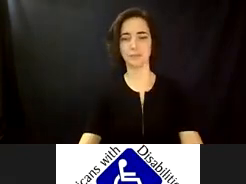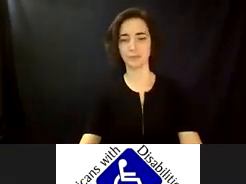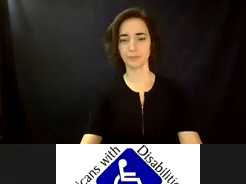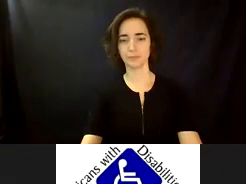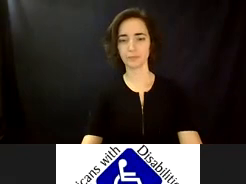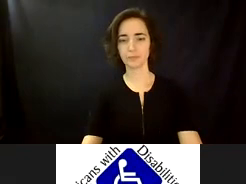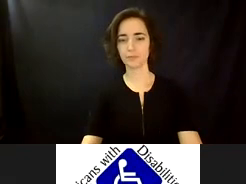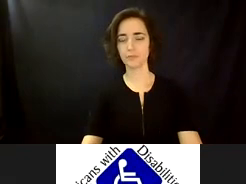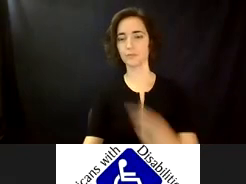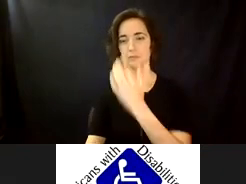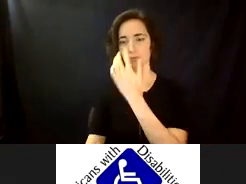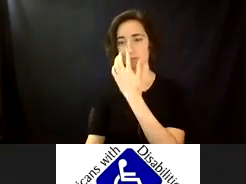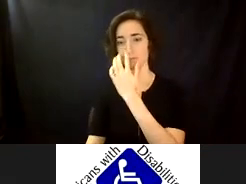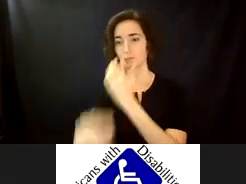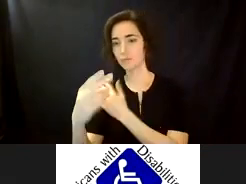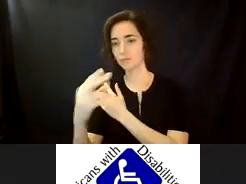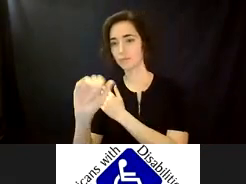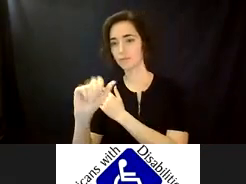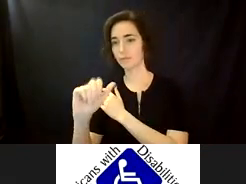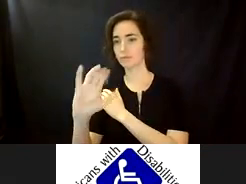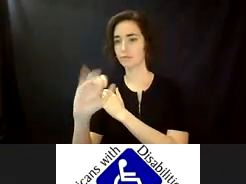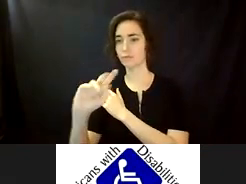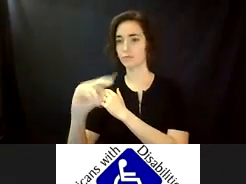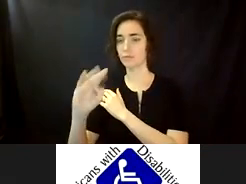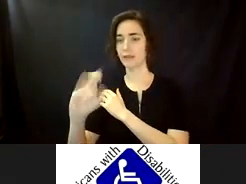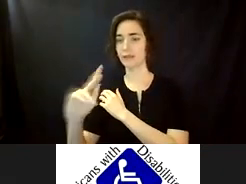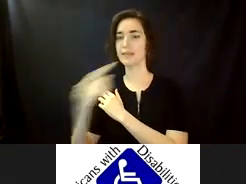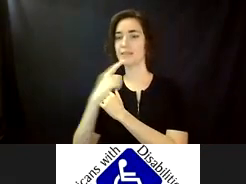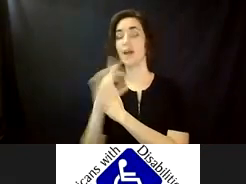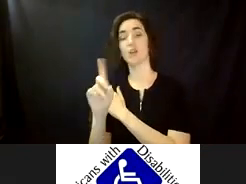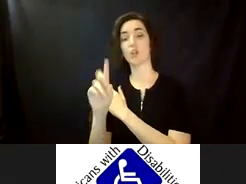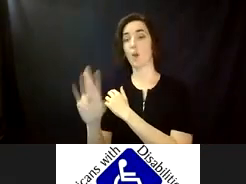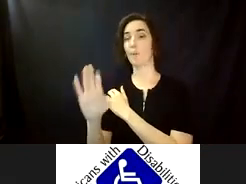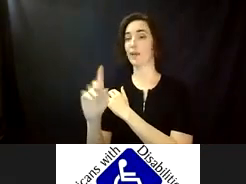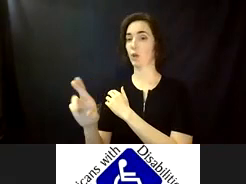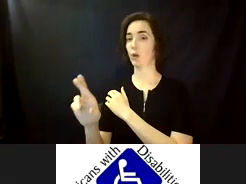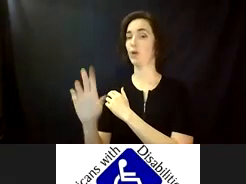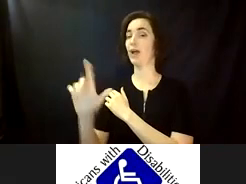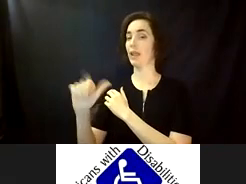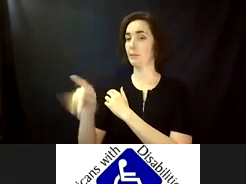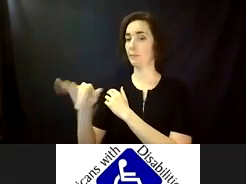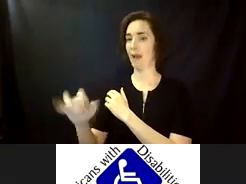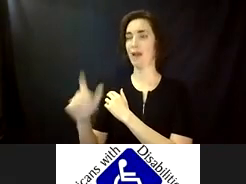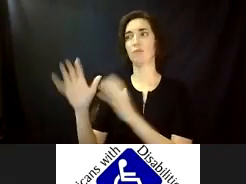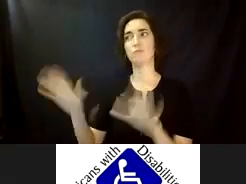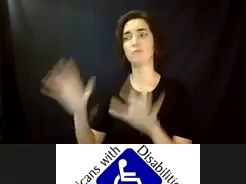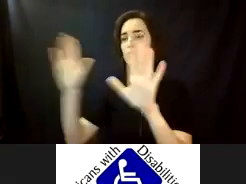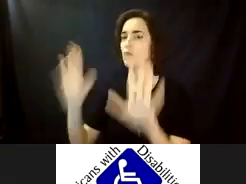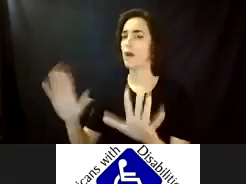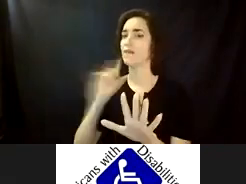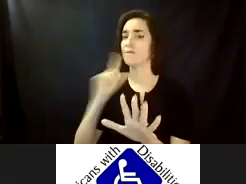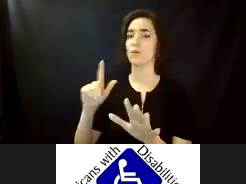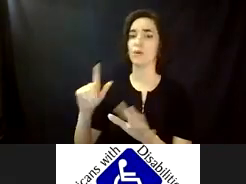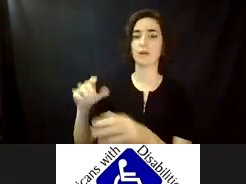said that Dr. Becker's LA Pi will do many great things for our scholars and families. Thank you for working diligently, and we